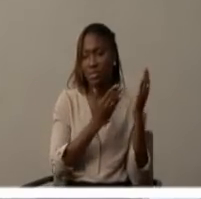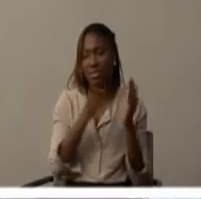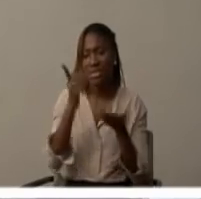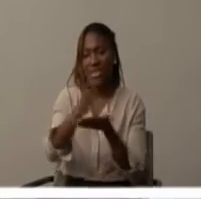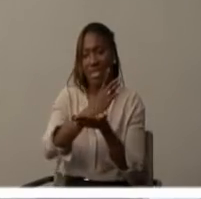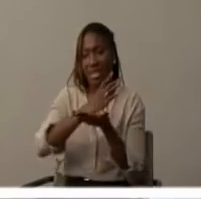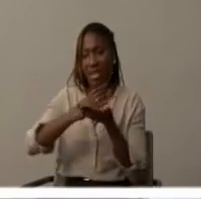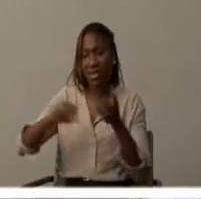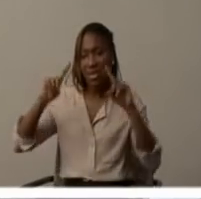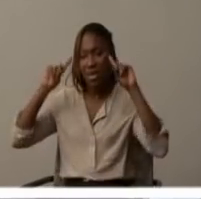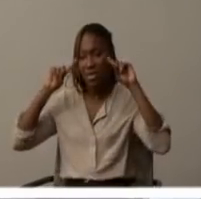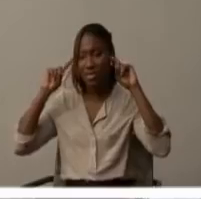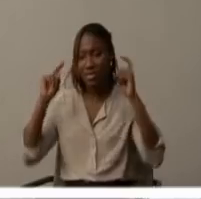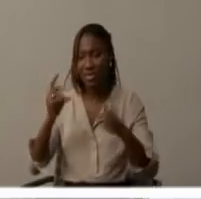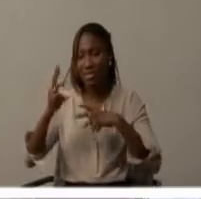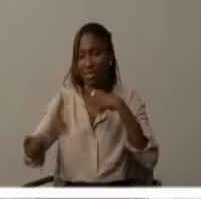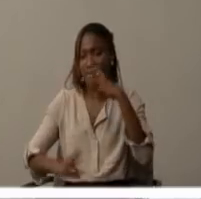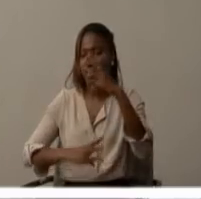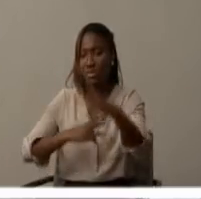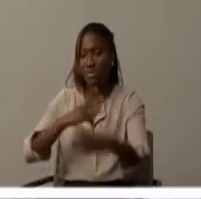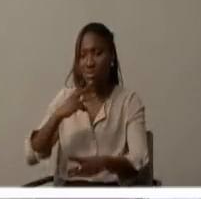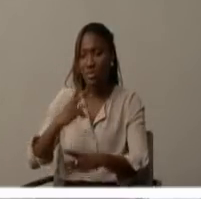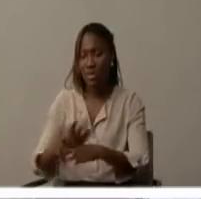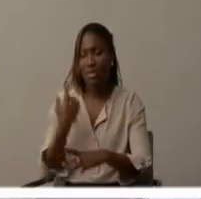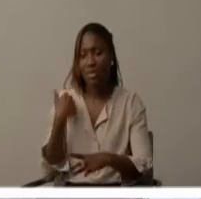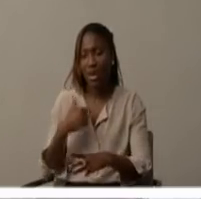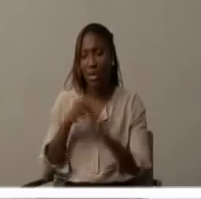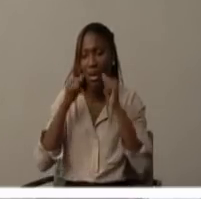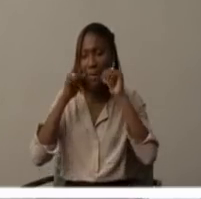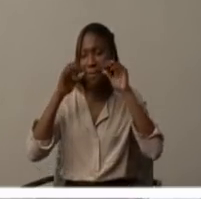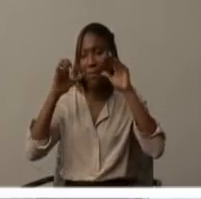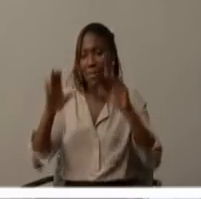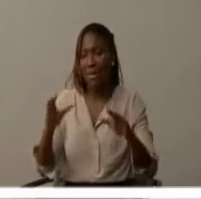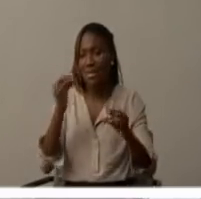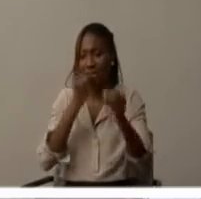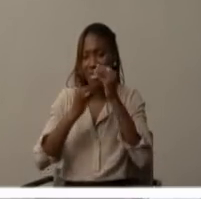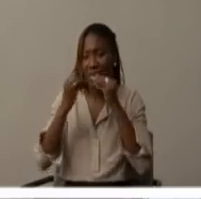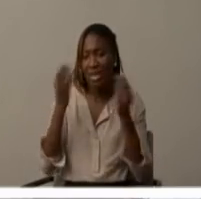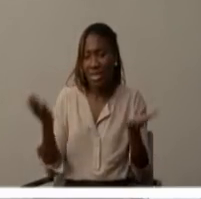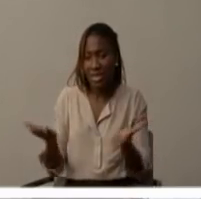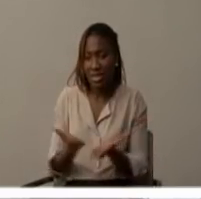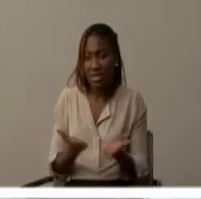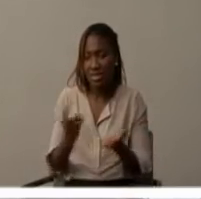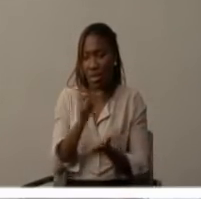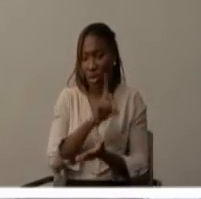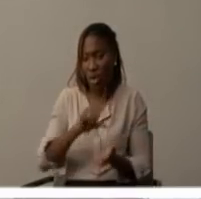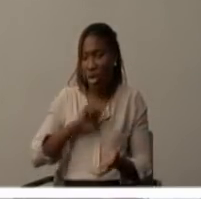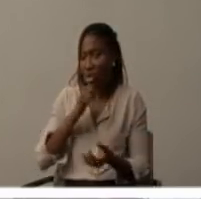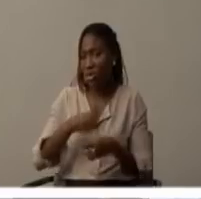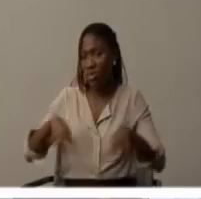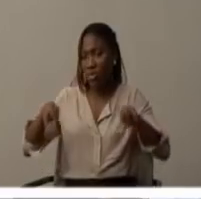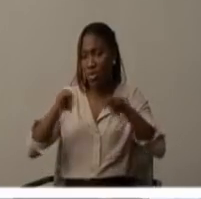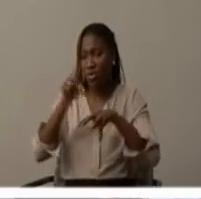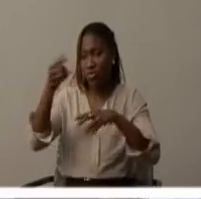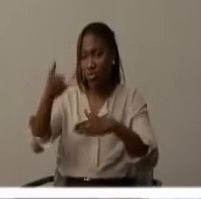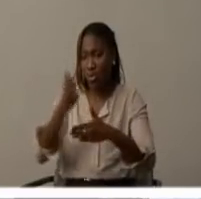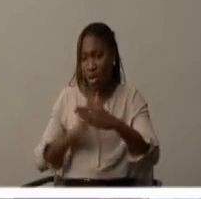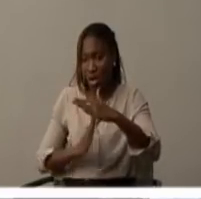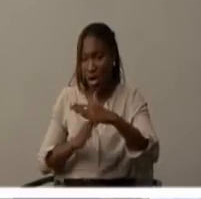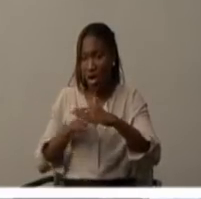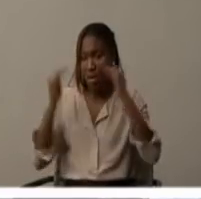Behold him who takes away the sin of the world. Blessed are those called to the supper of the Lamb. Lord, I am not worthy that